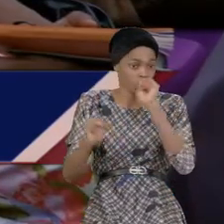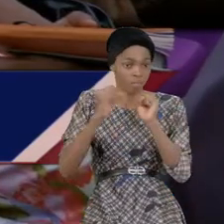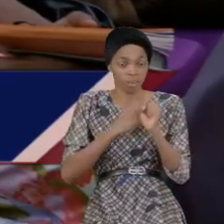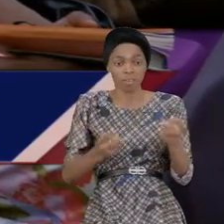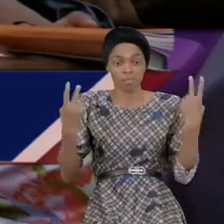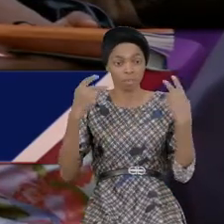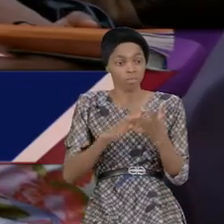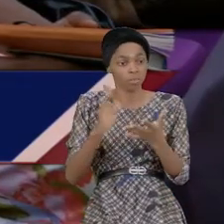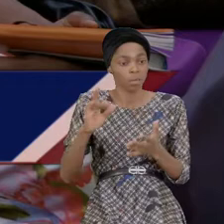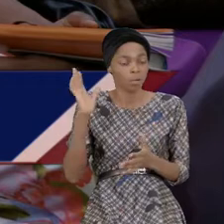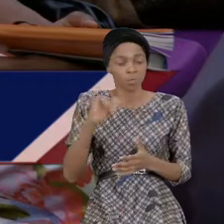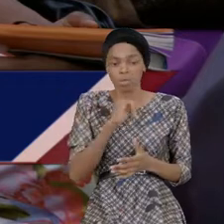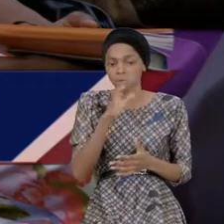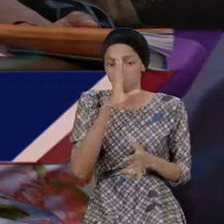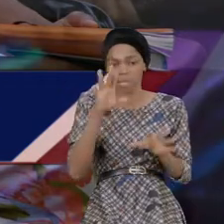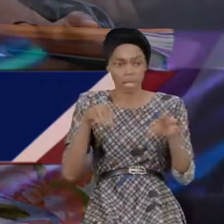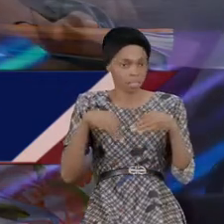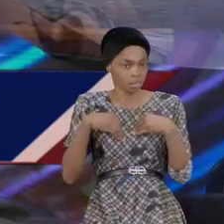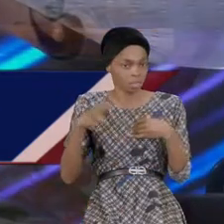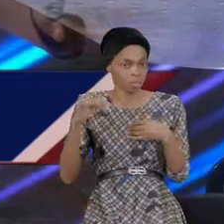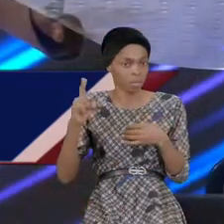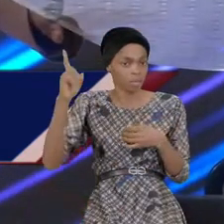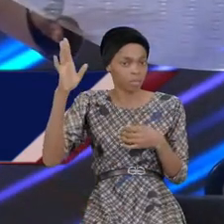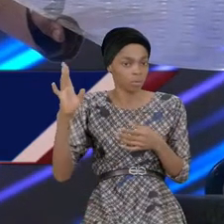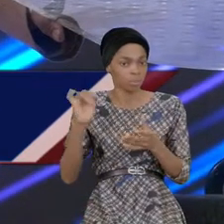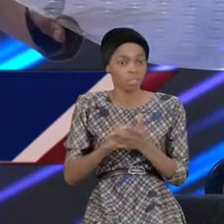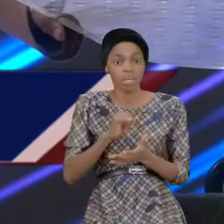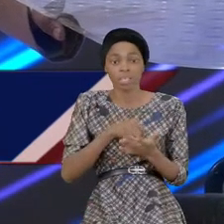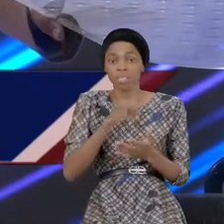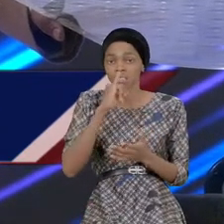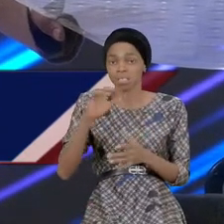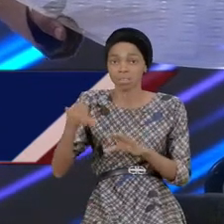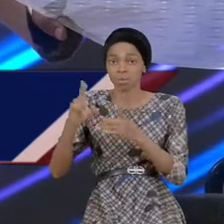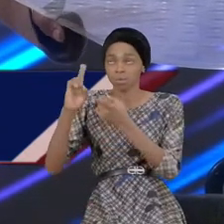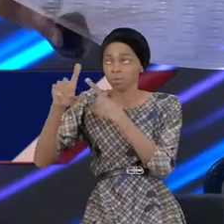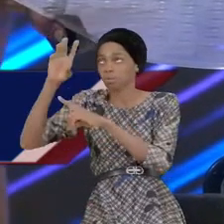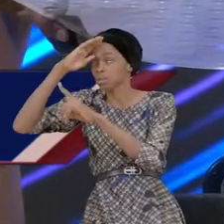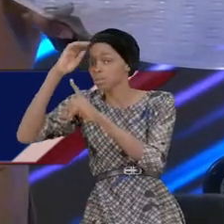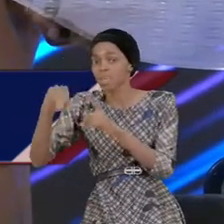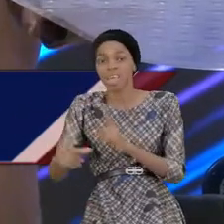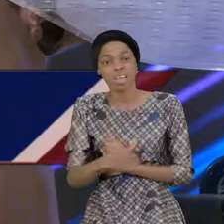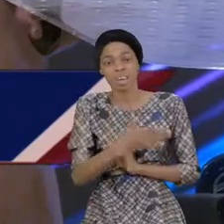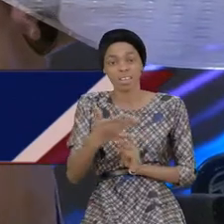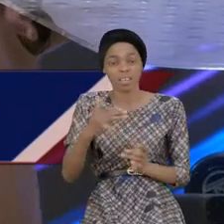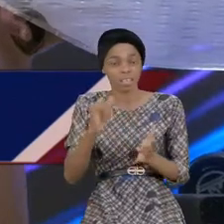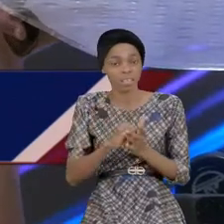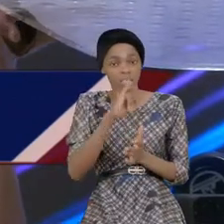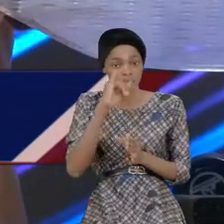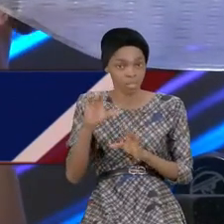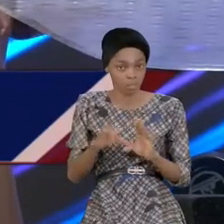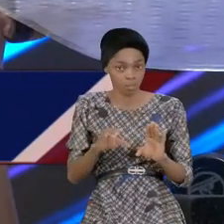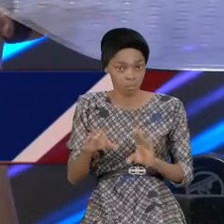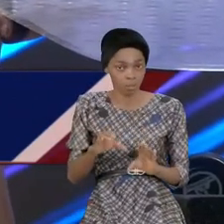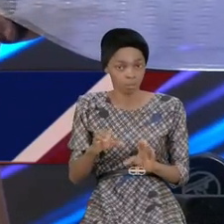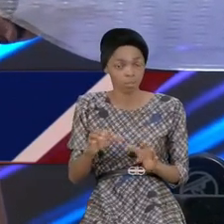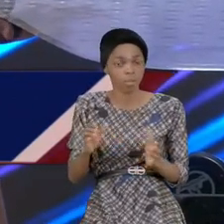recognized by God that it was done unto him. Anything that is done